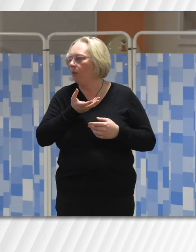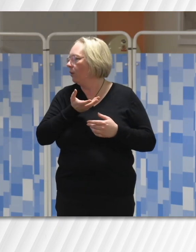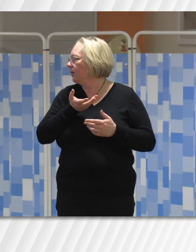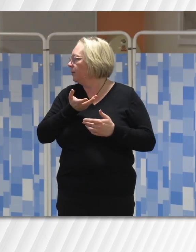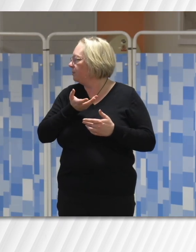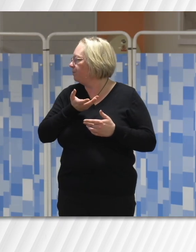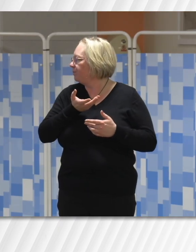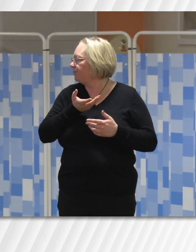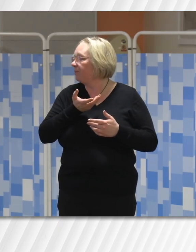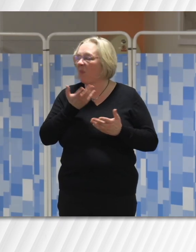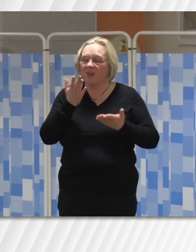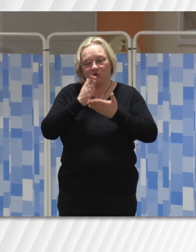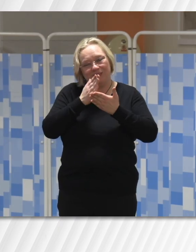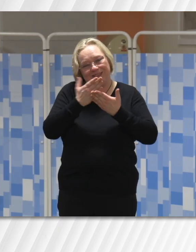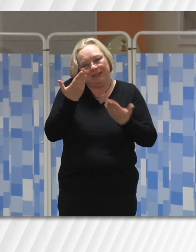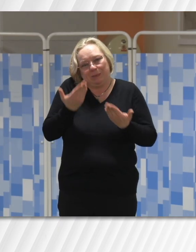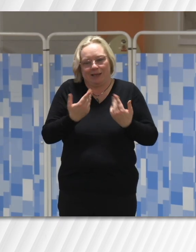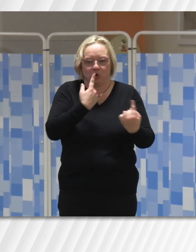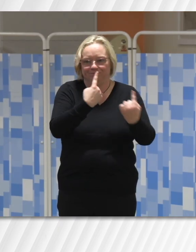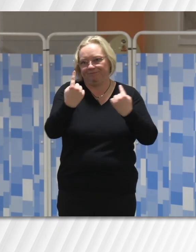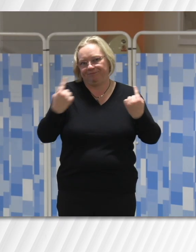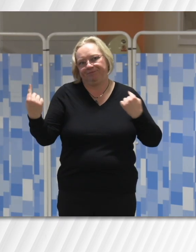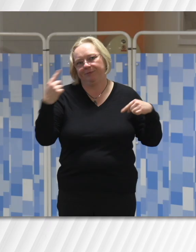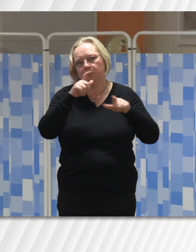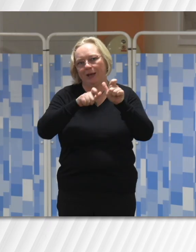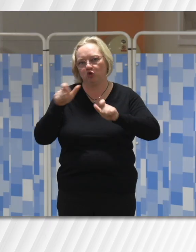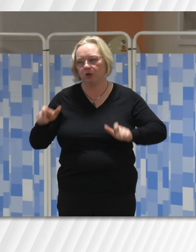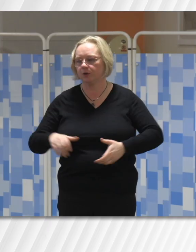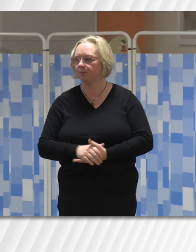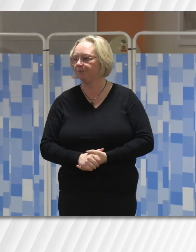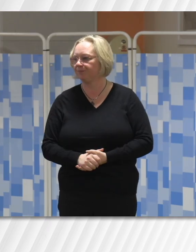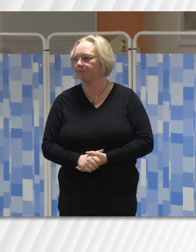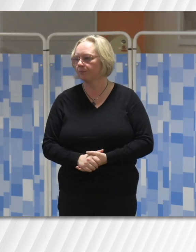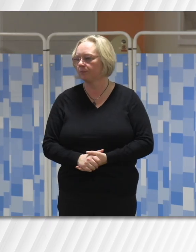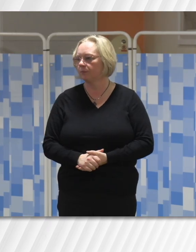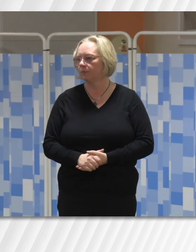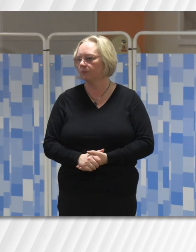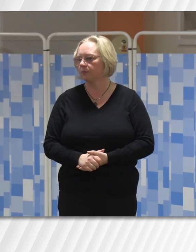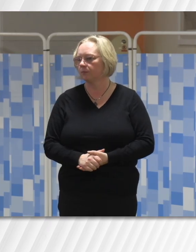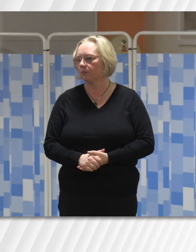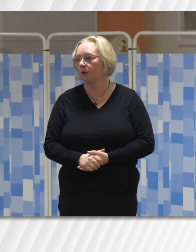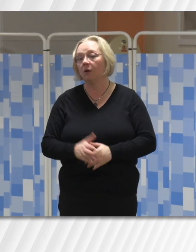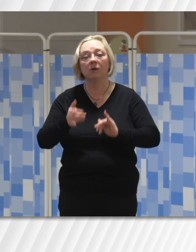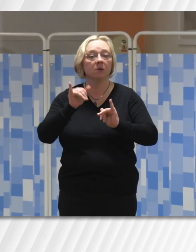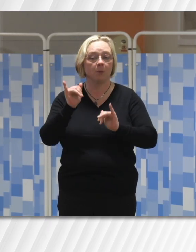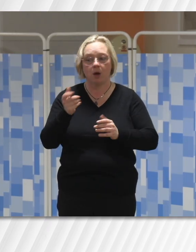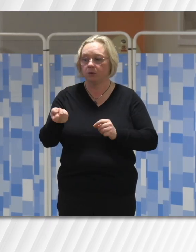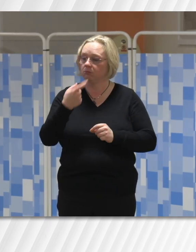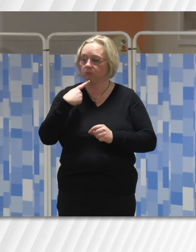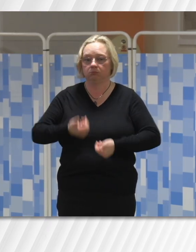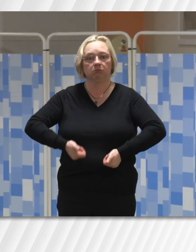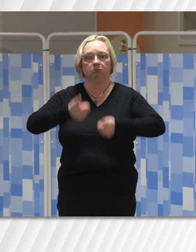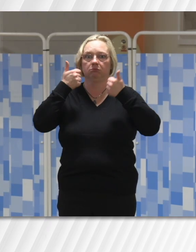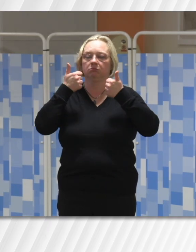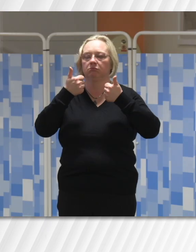know, and if they're not having it's a desired effect. Sometimes patients can have a really good response to